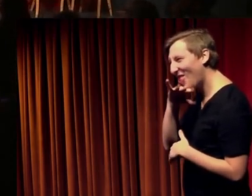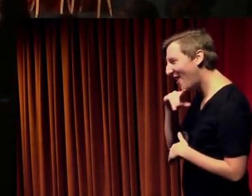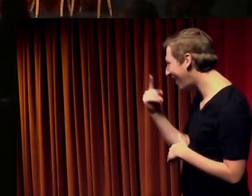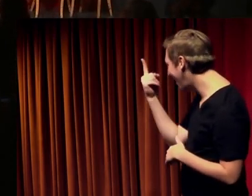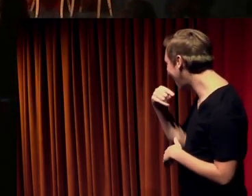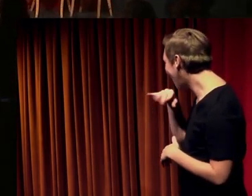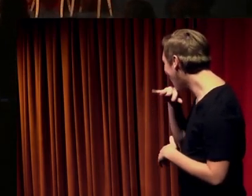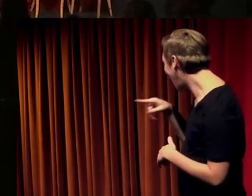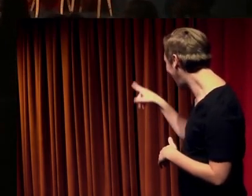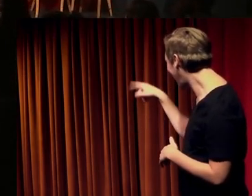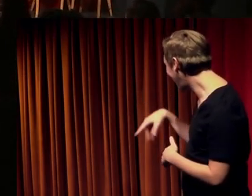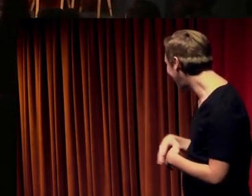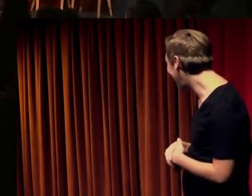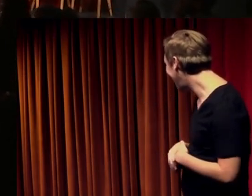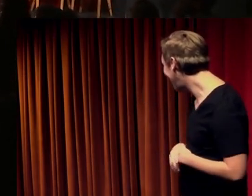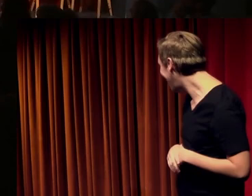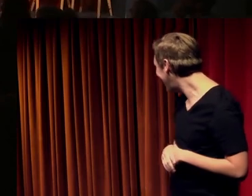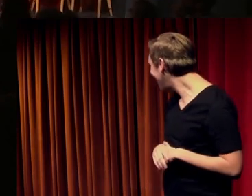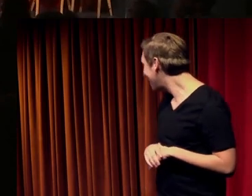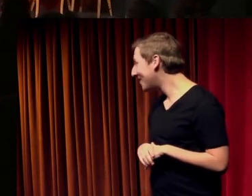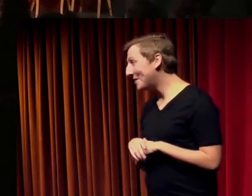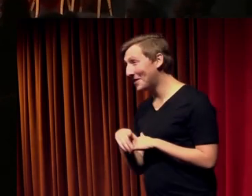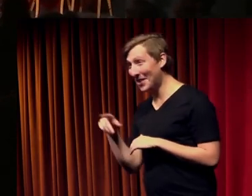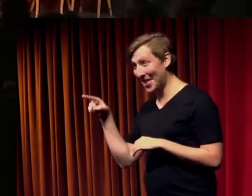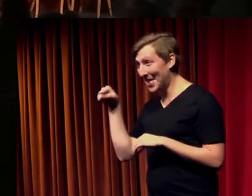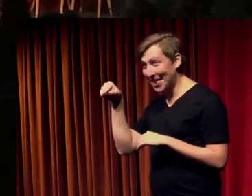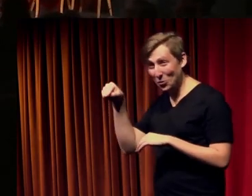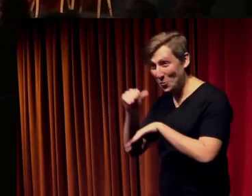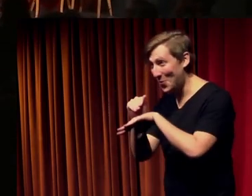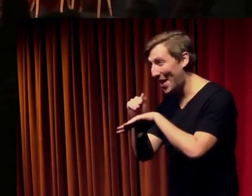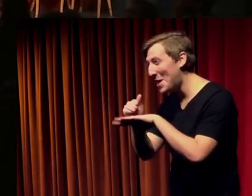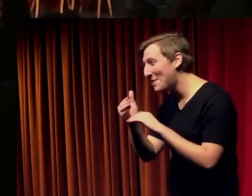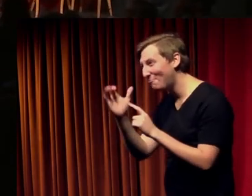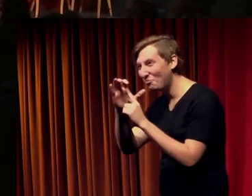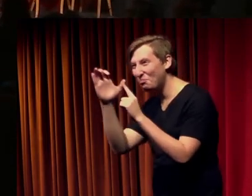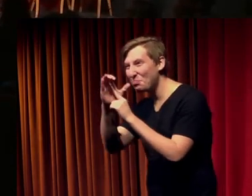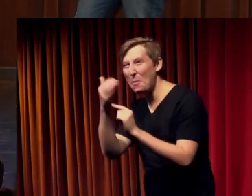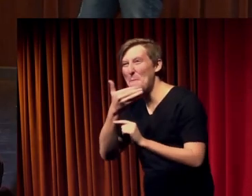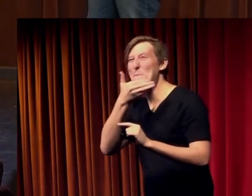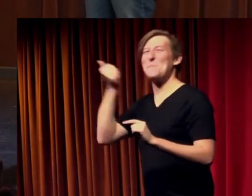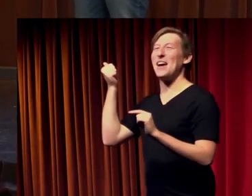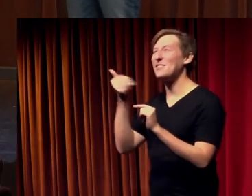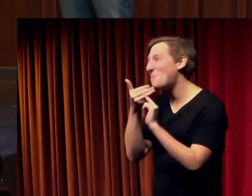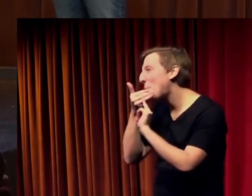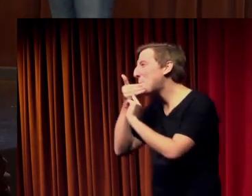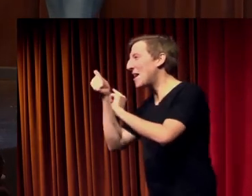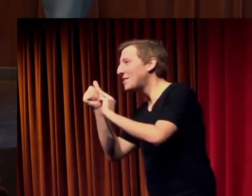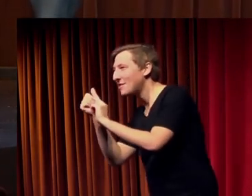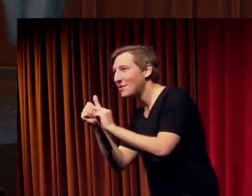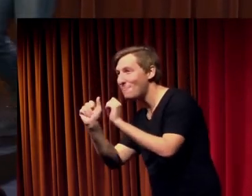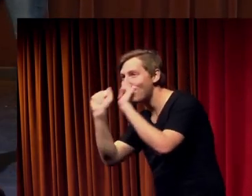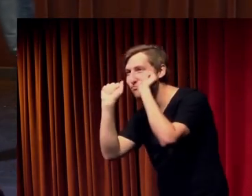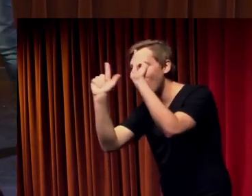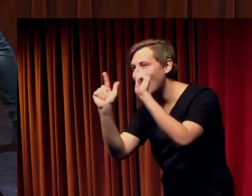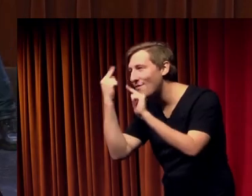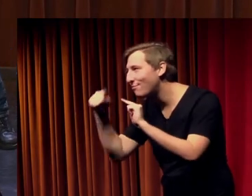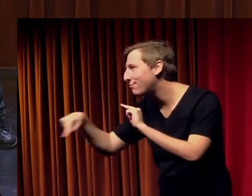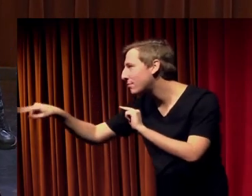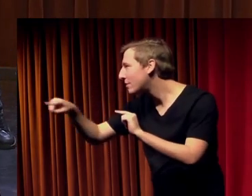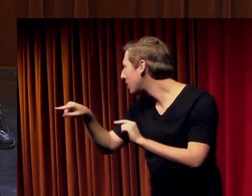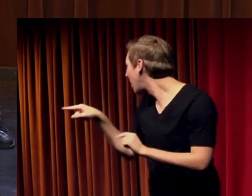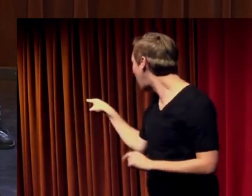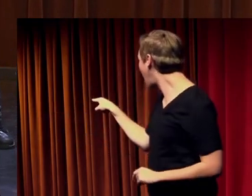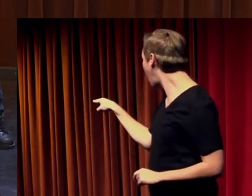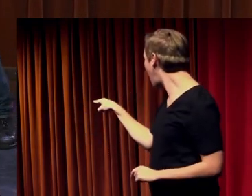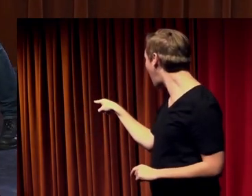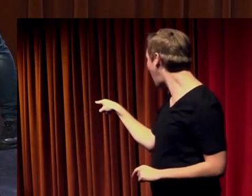Oops. All right. So we've got some. Actually, this is the best prizes we've ever given away. Is that chest hair?